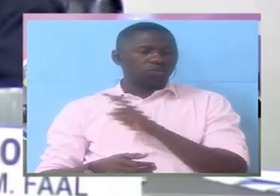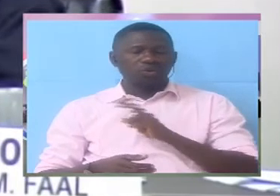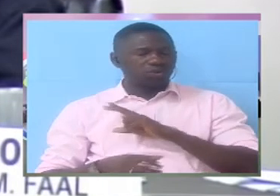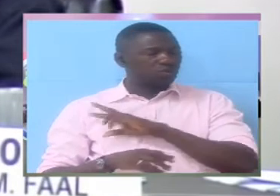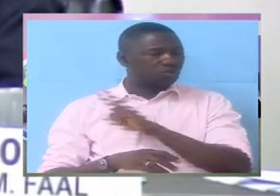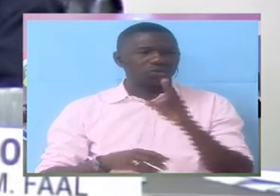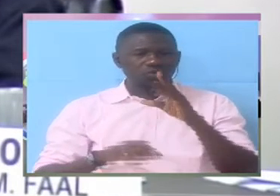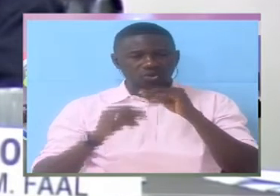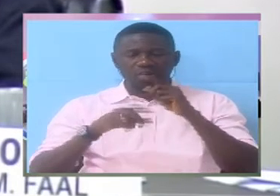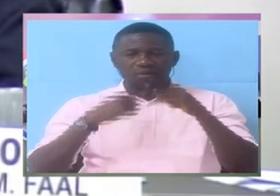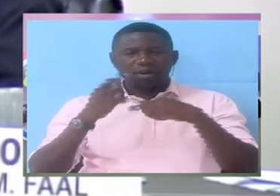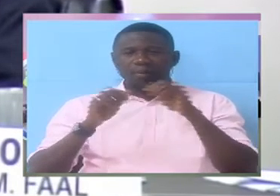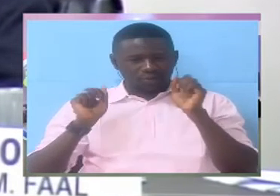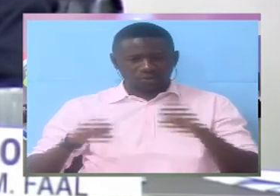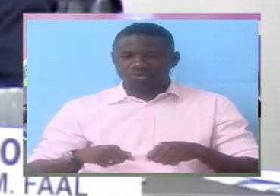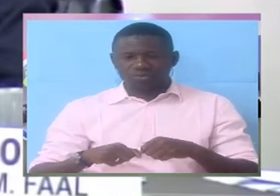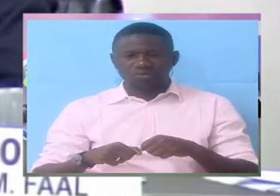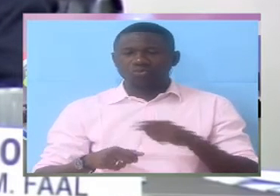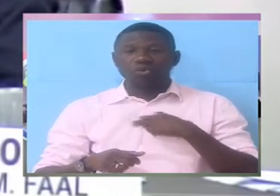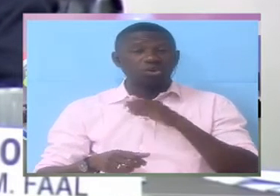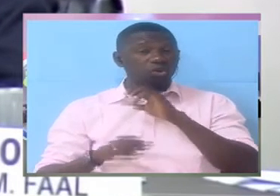We're talking about